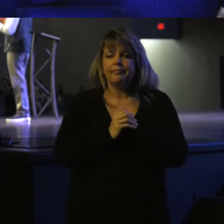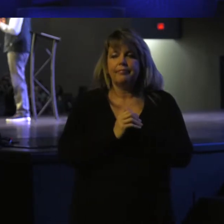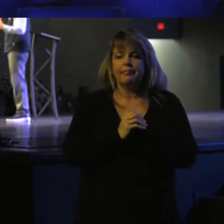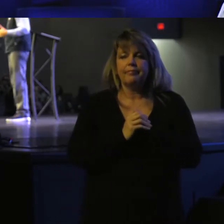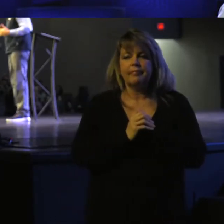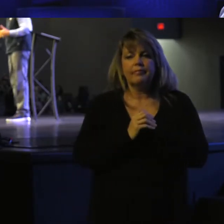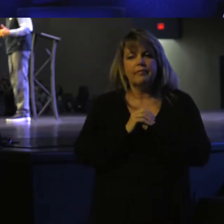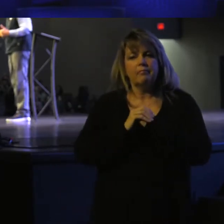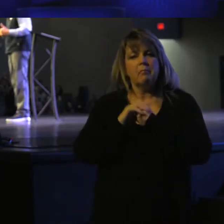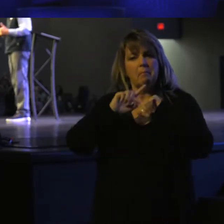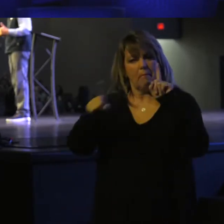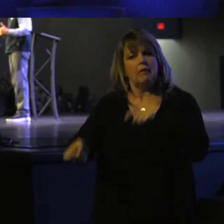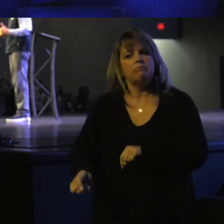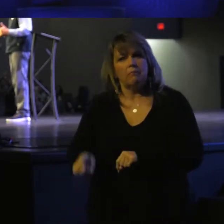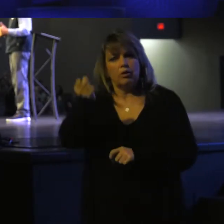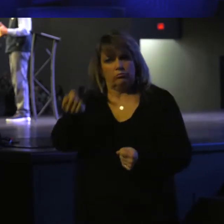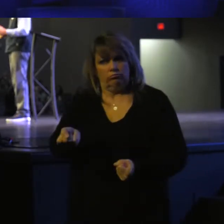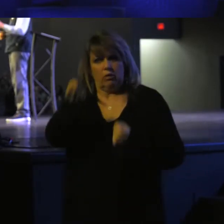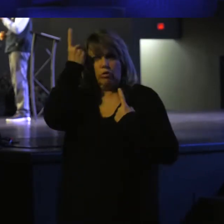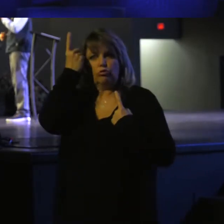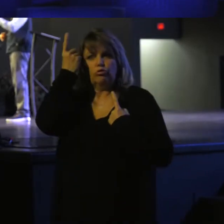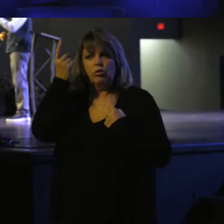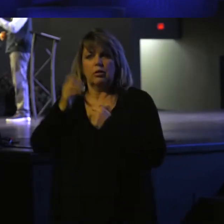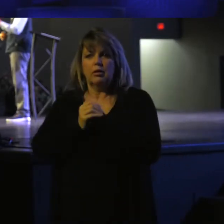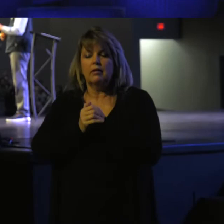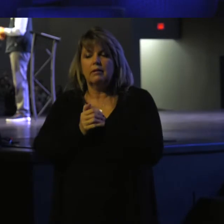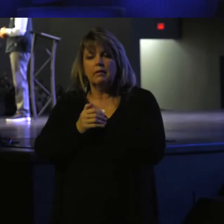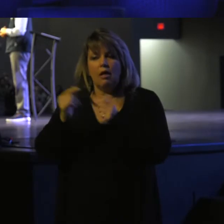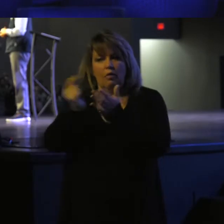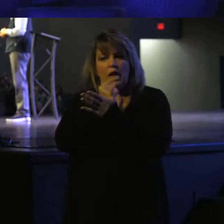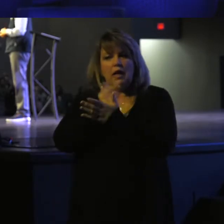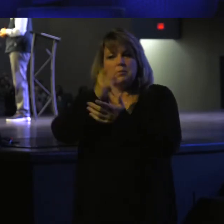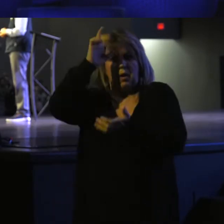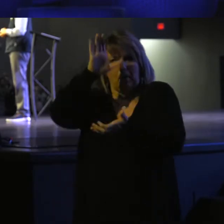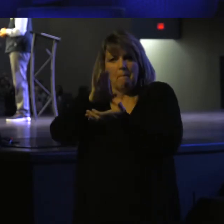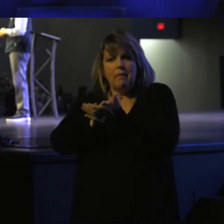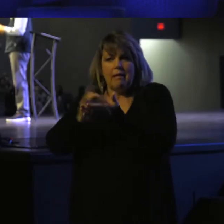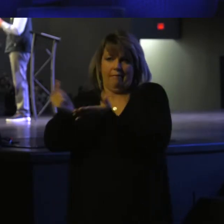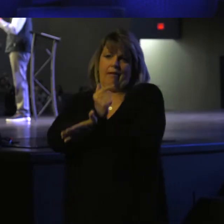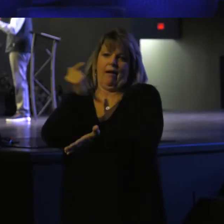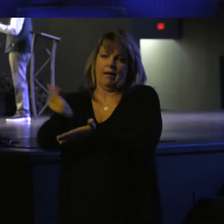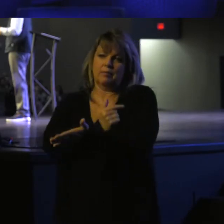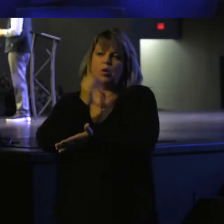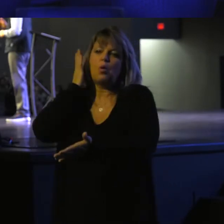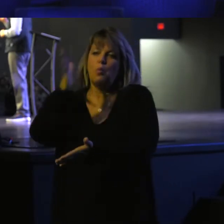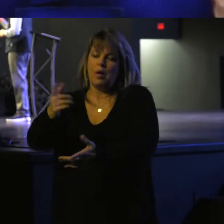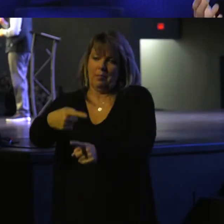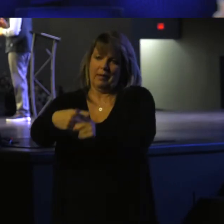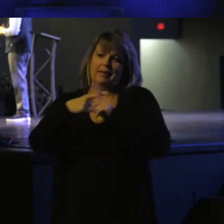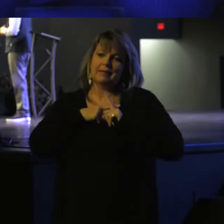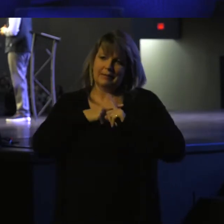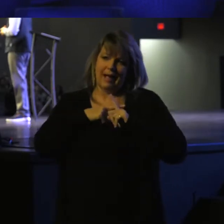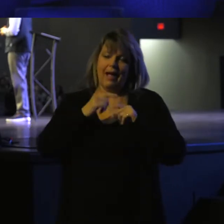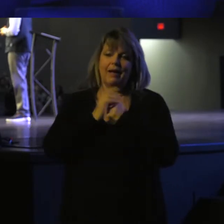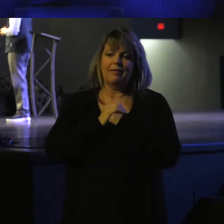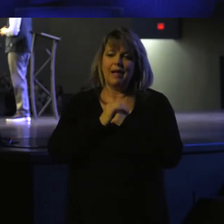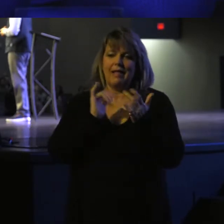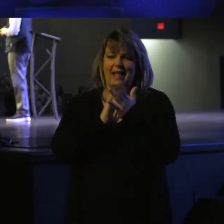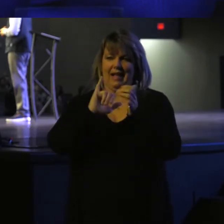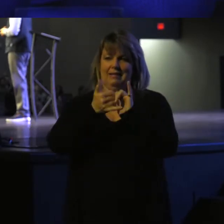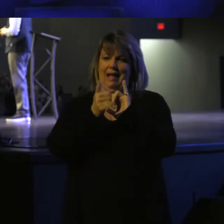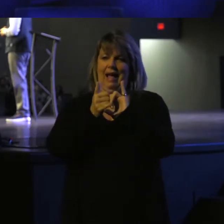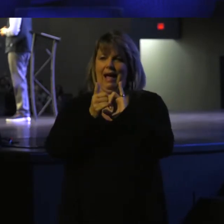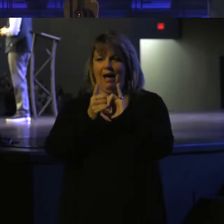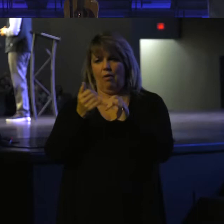but who have understood the gospel and believe the gospel, will be saved. It's the how of